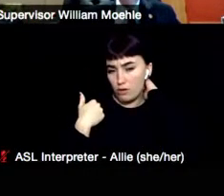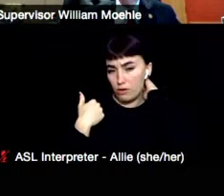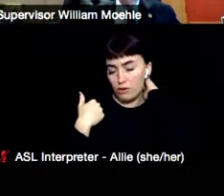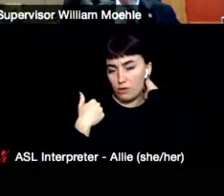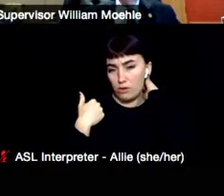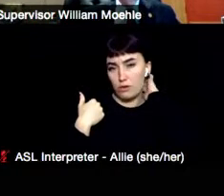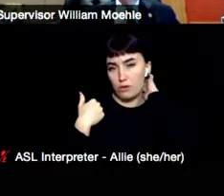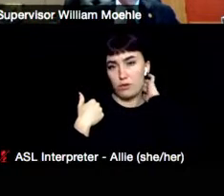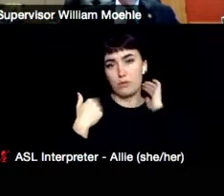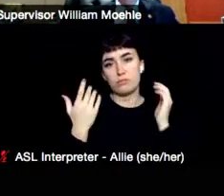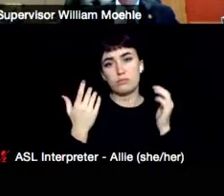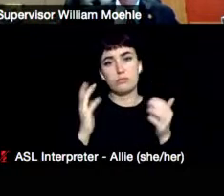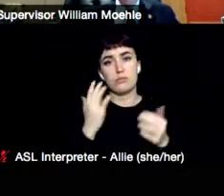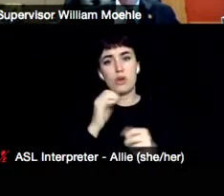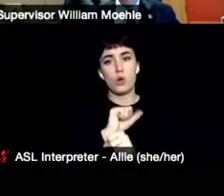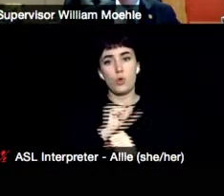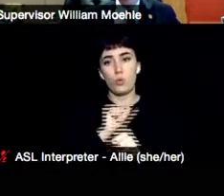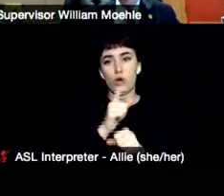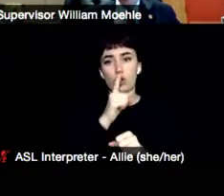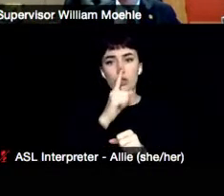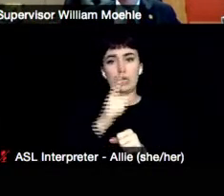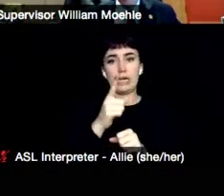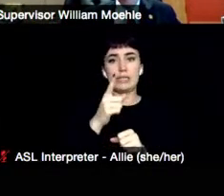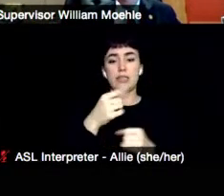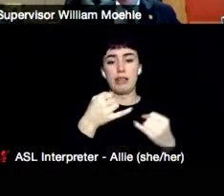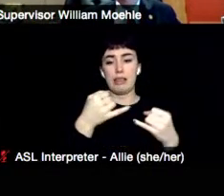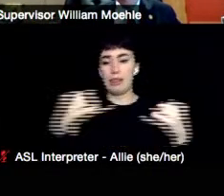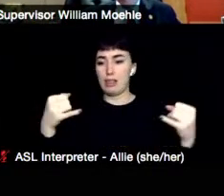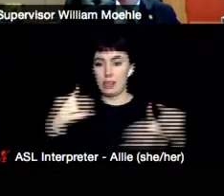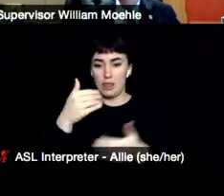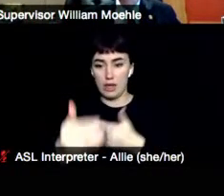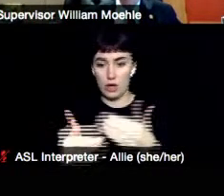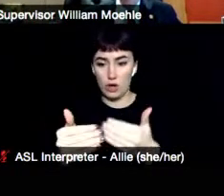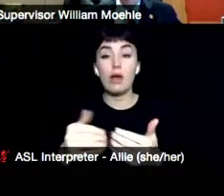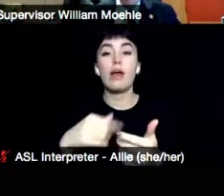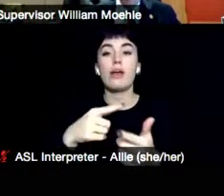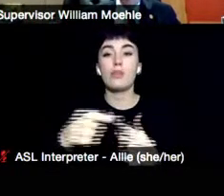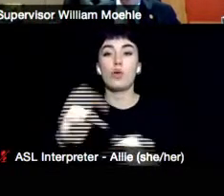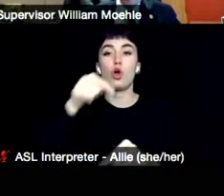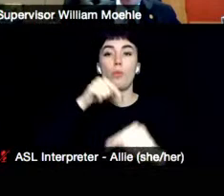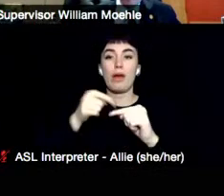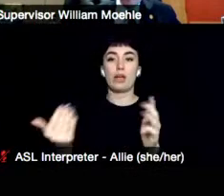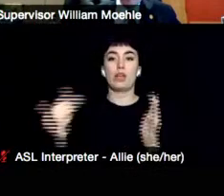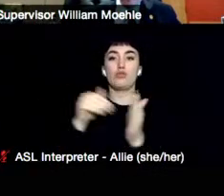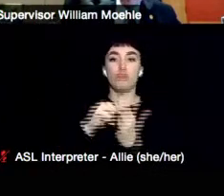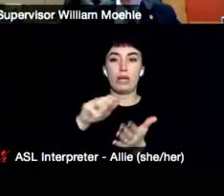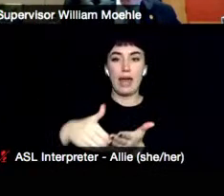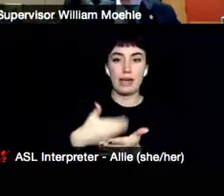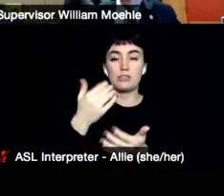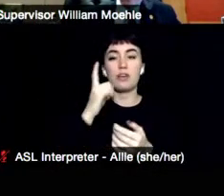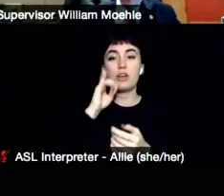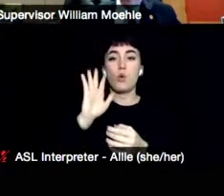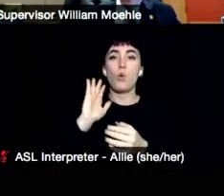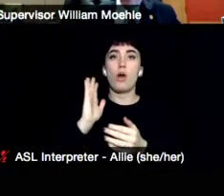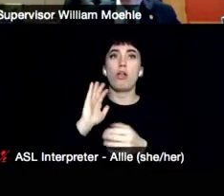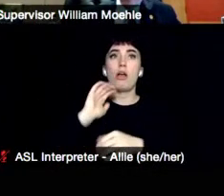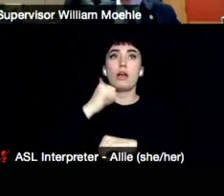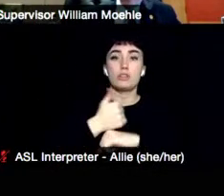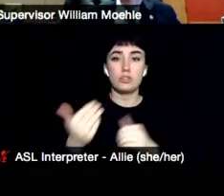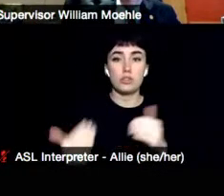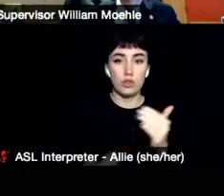our work is linear, and then we go back and re-excavate. So we'll install the new gas